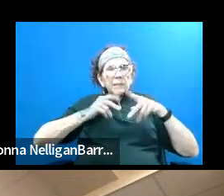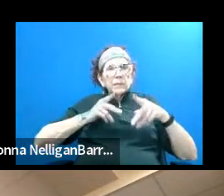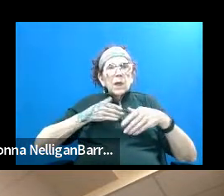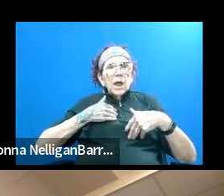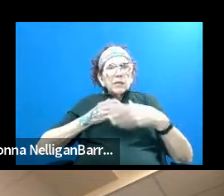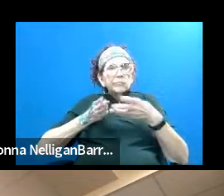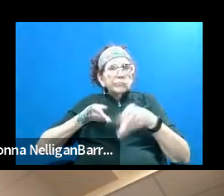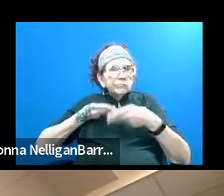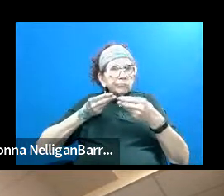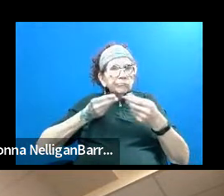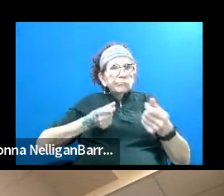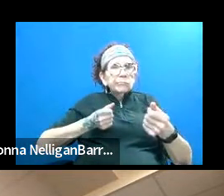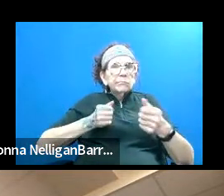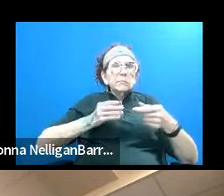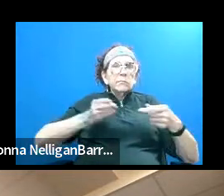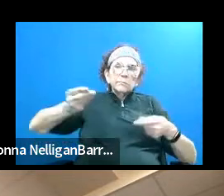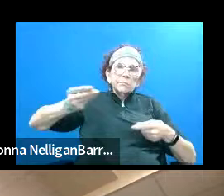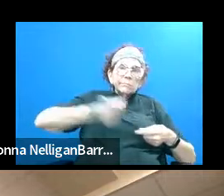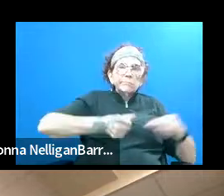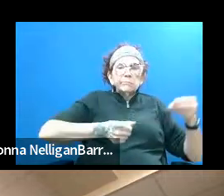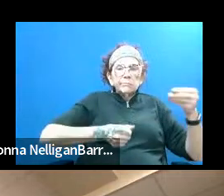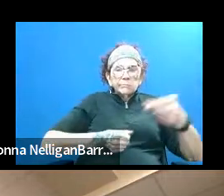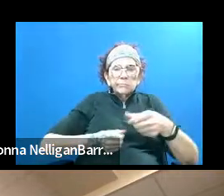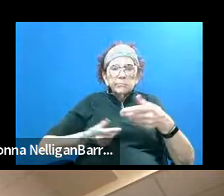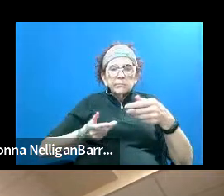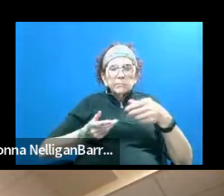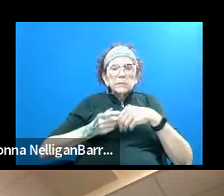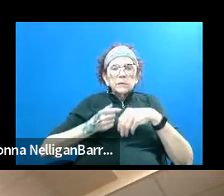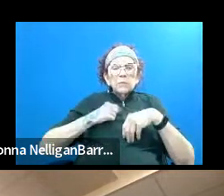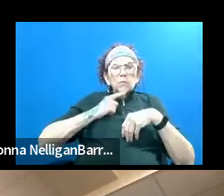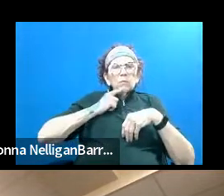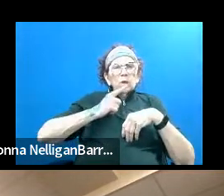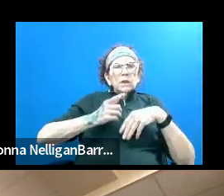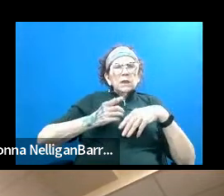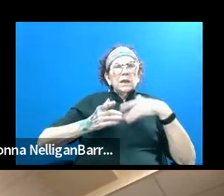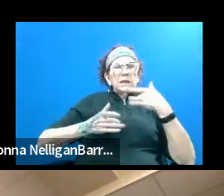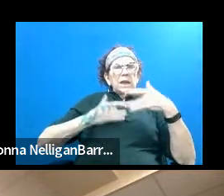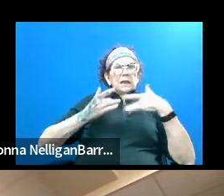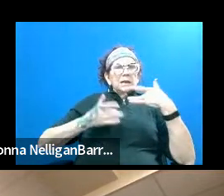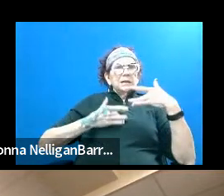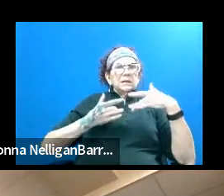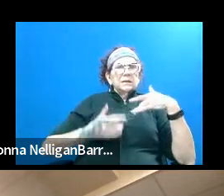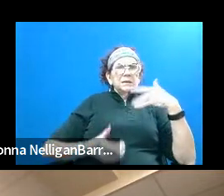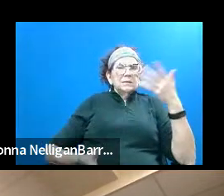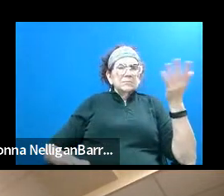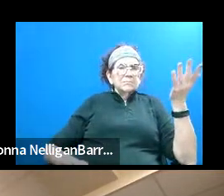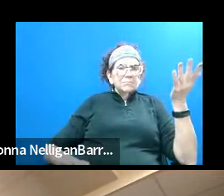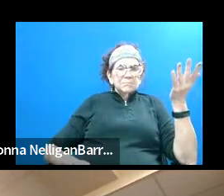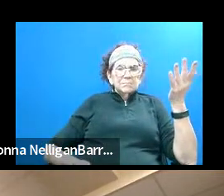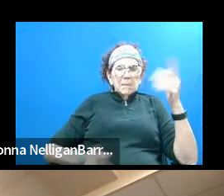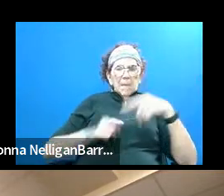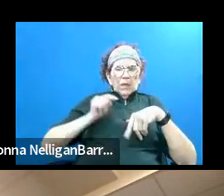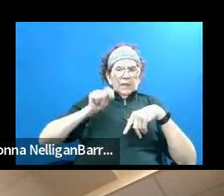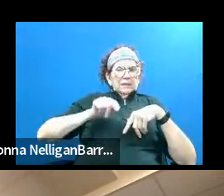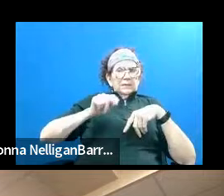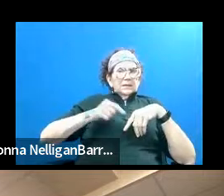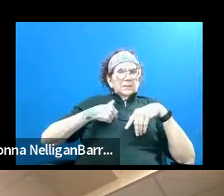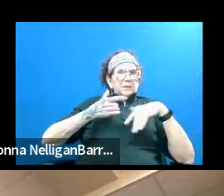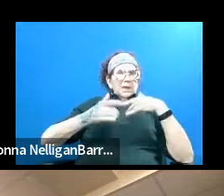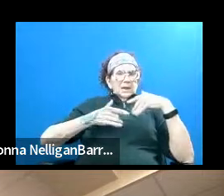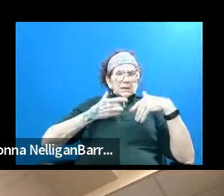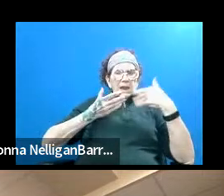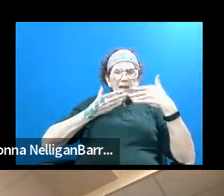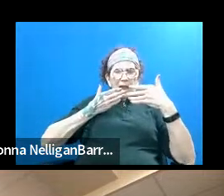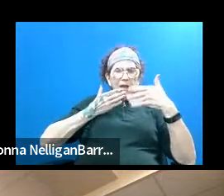kind of that holistic idea. So I'm really excited about this, and thank you all for putting the work into this.